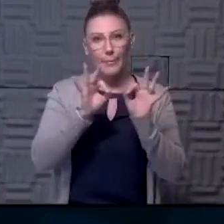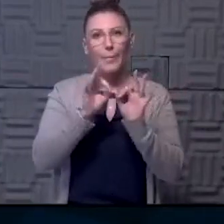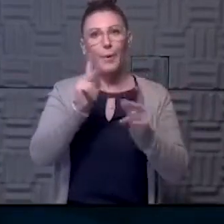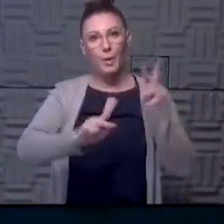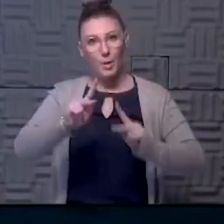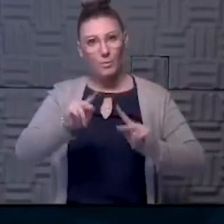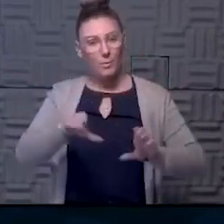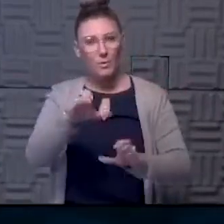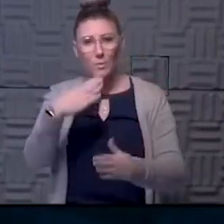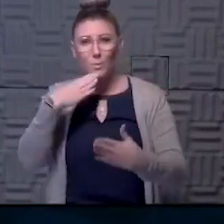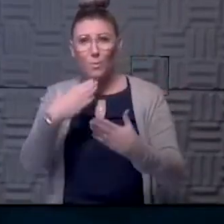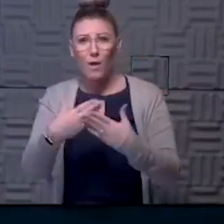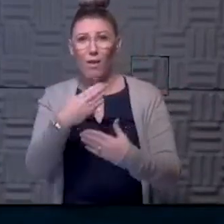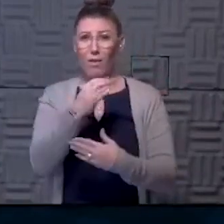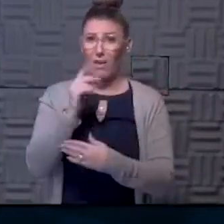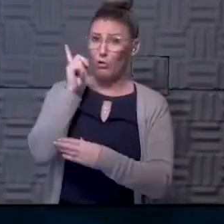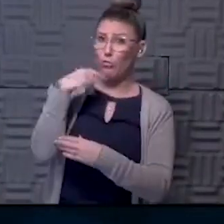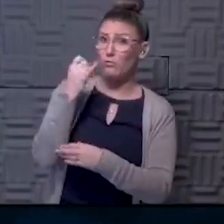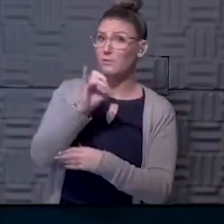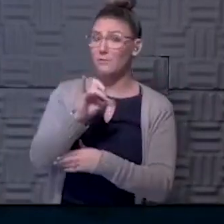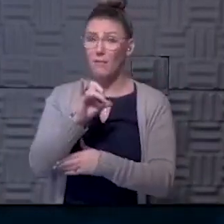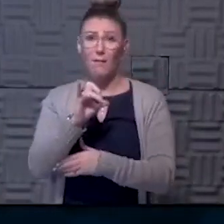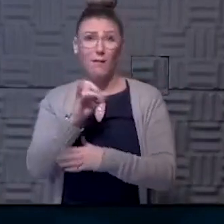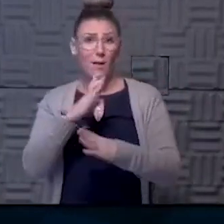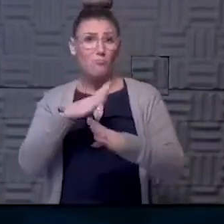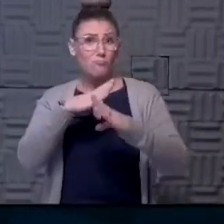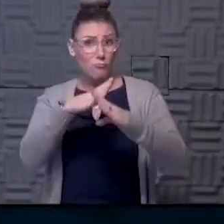pretty well, and it looks like this does help prevent